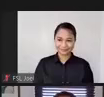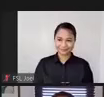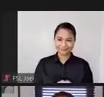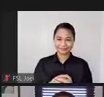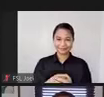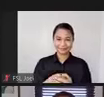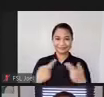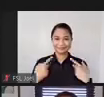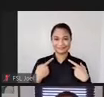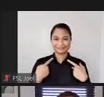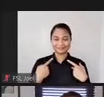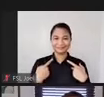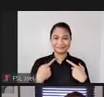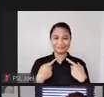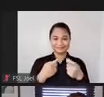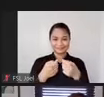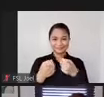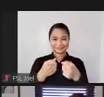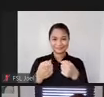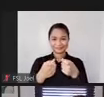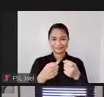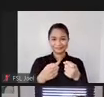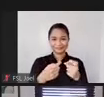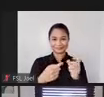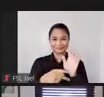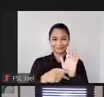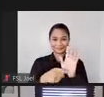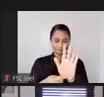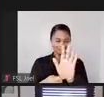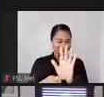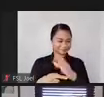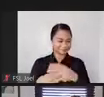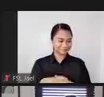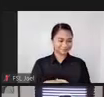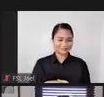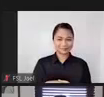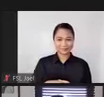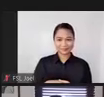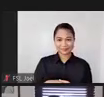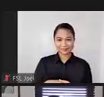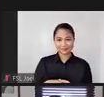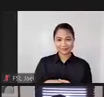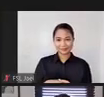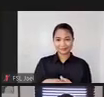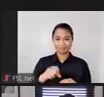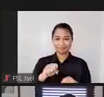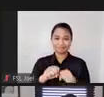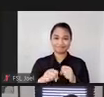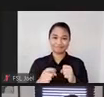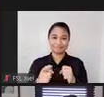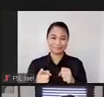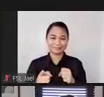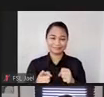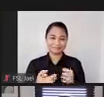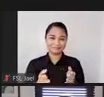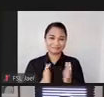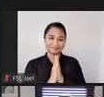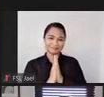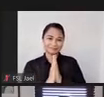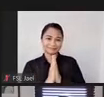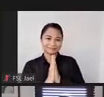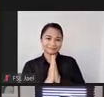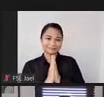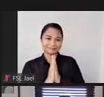to be part of an initiative to start a conversation that would lead to closer collaboration towards the shaping of